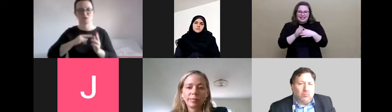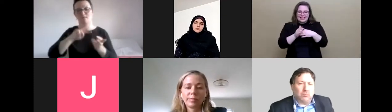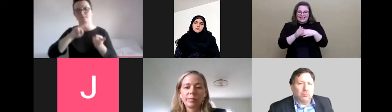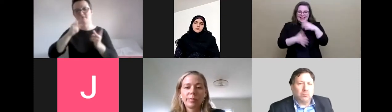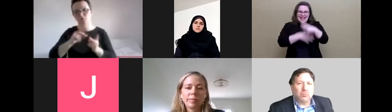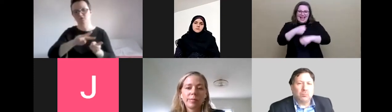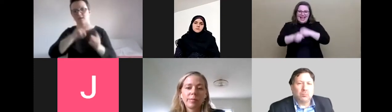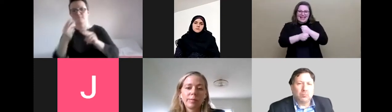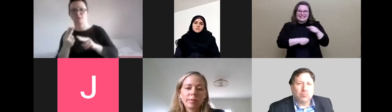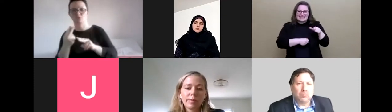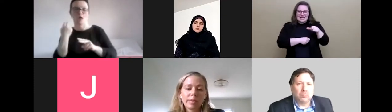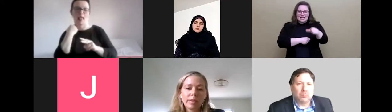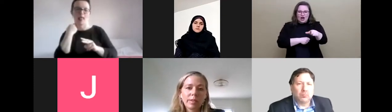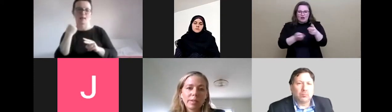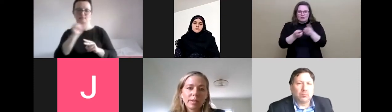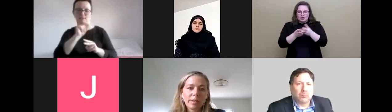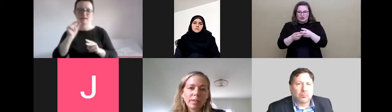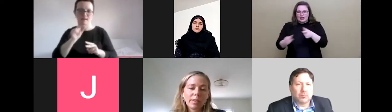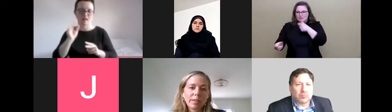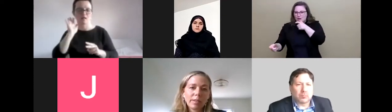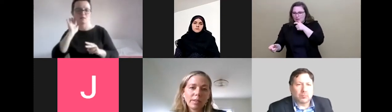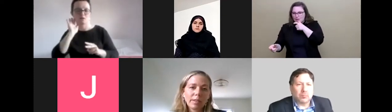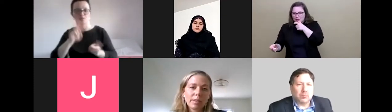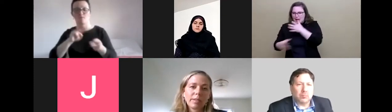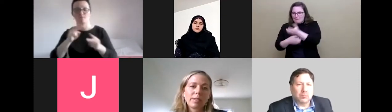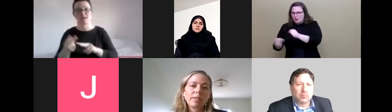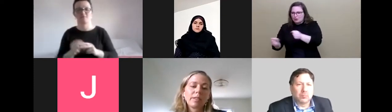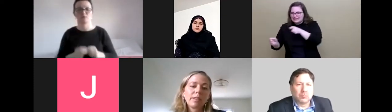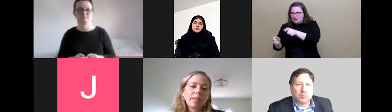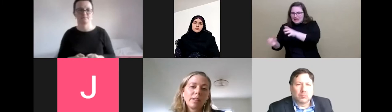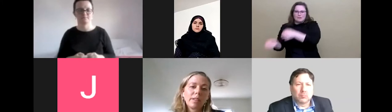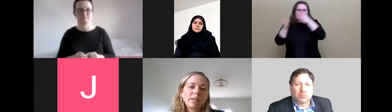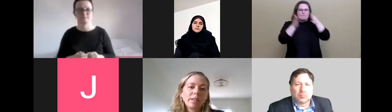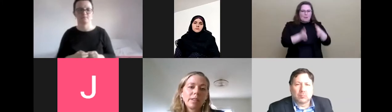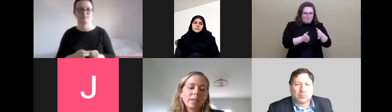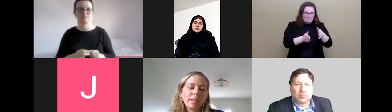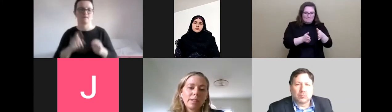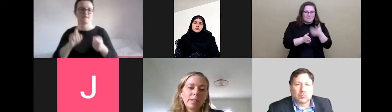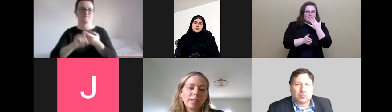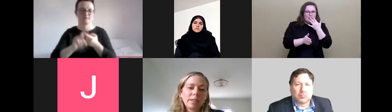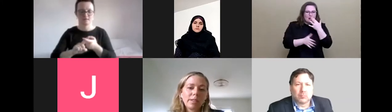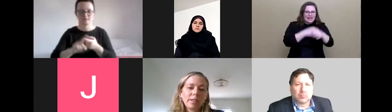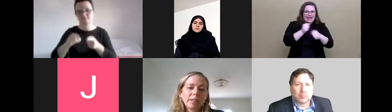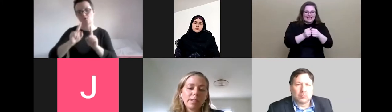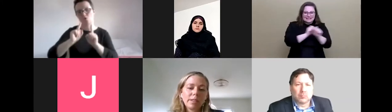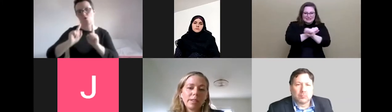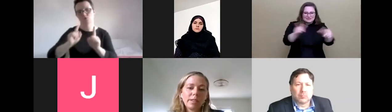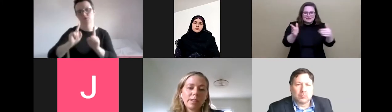in English. And Fikret, you will stay in the Bosnian channel.